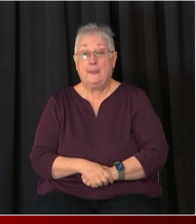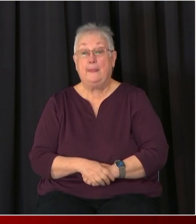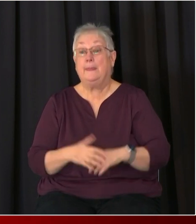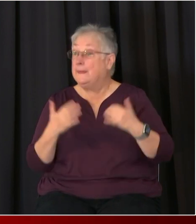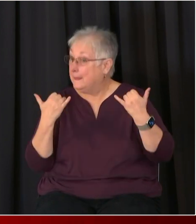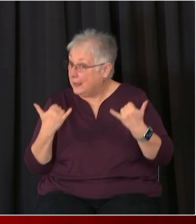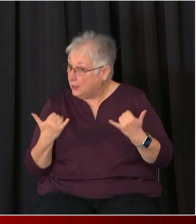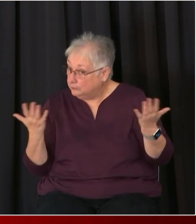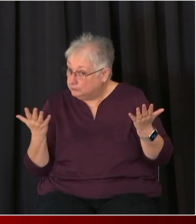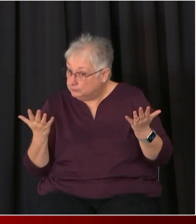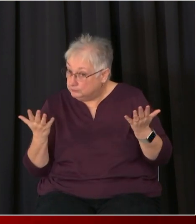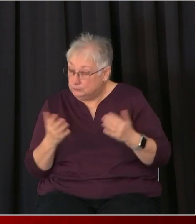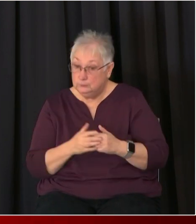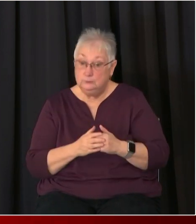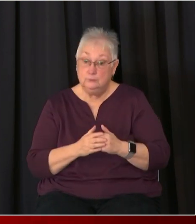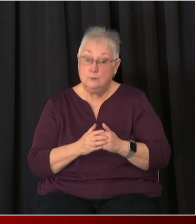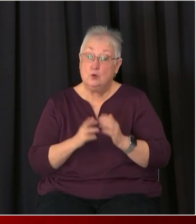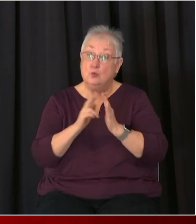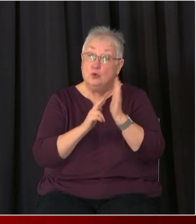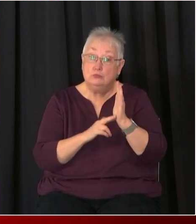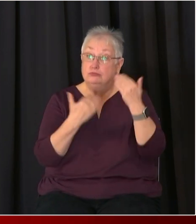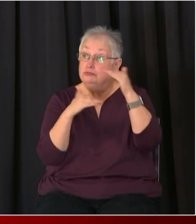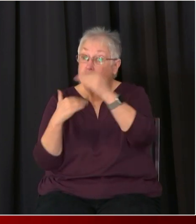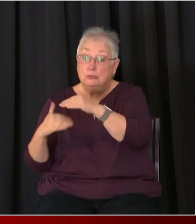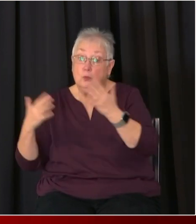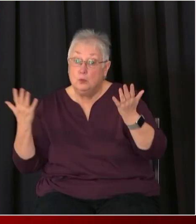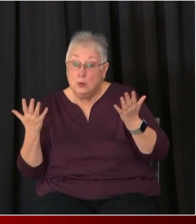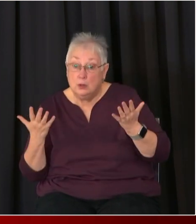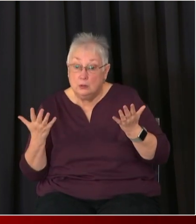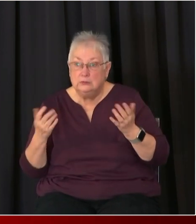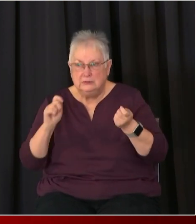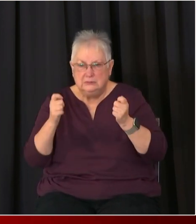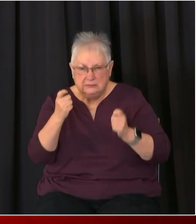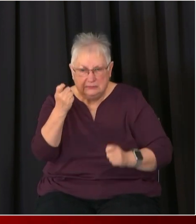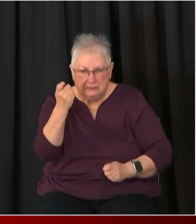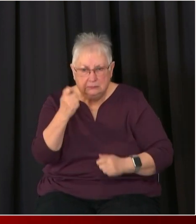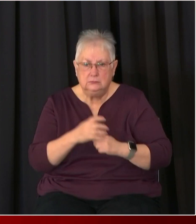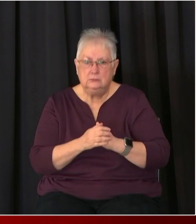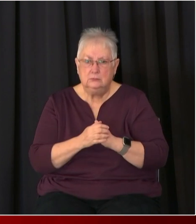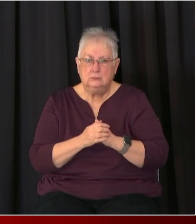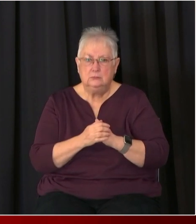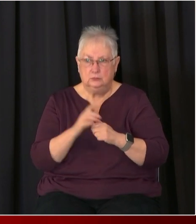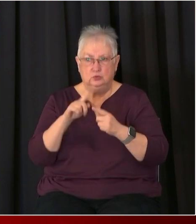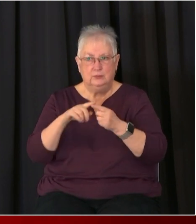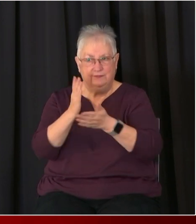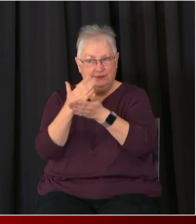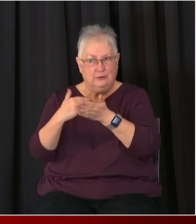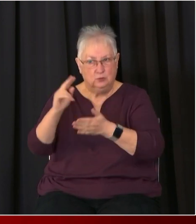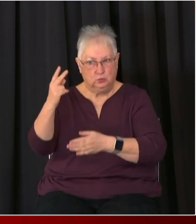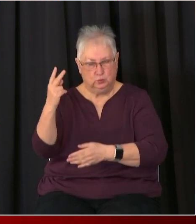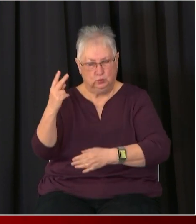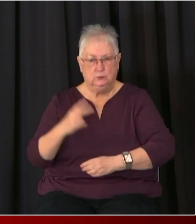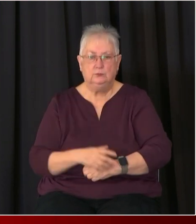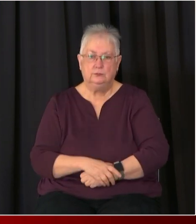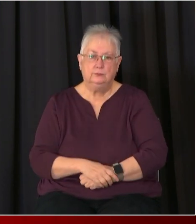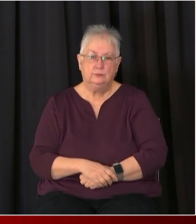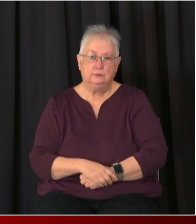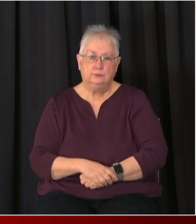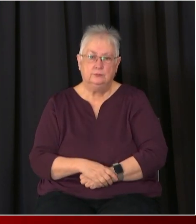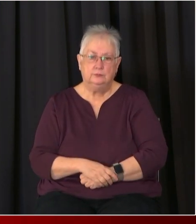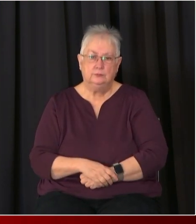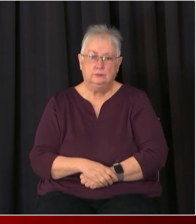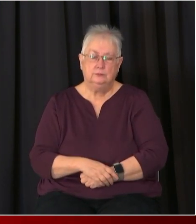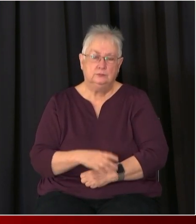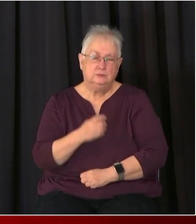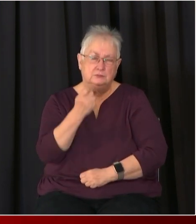to phase two, and we hope to help and guide Washingtonians